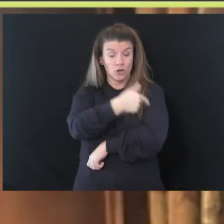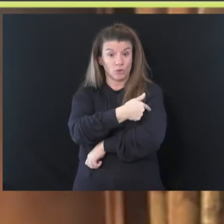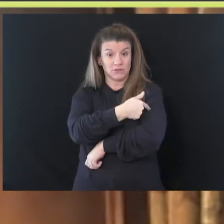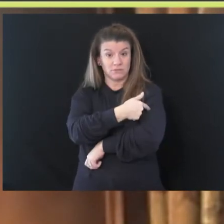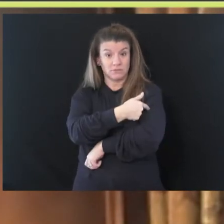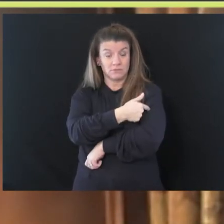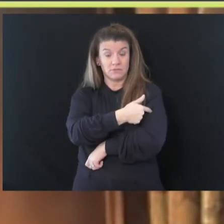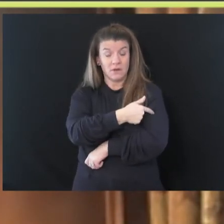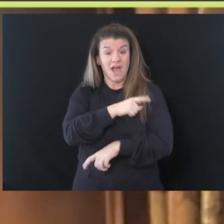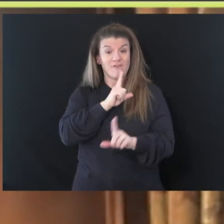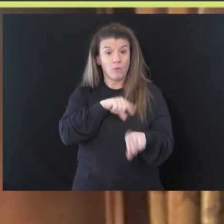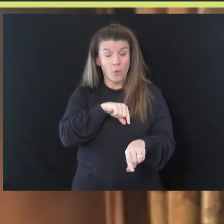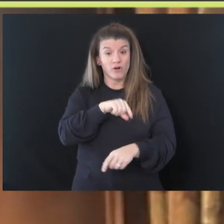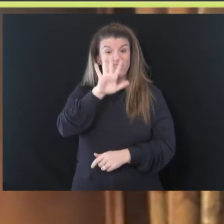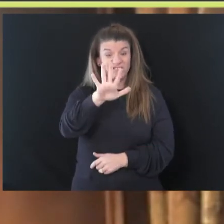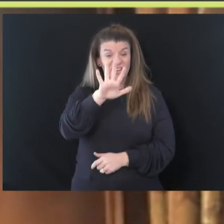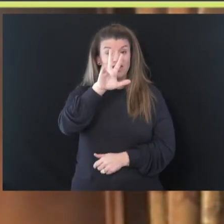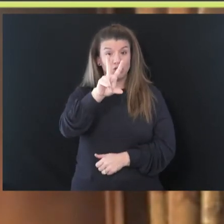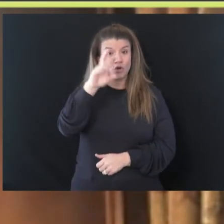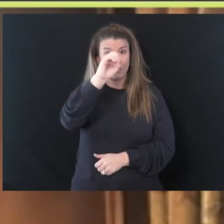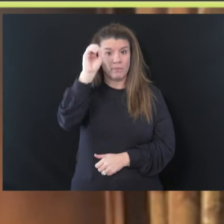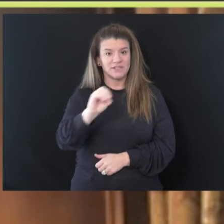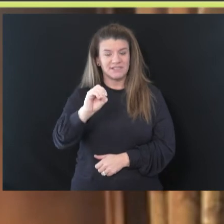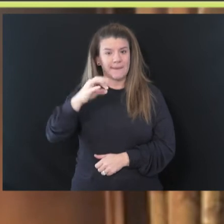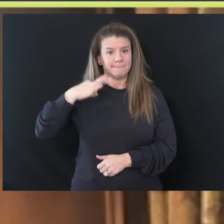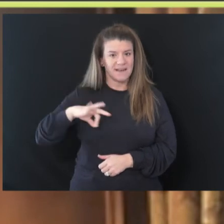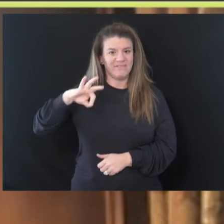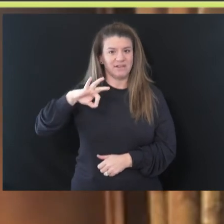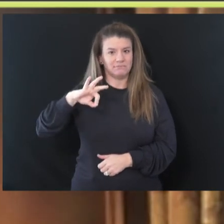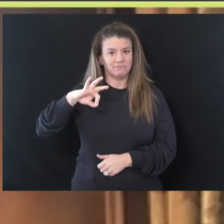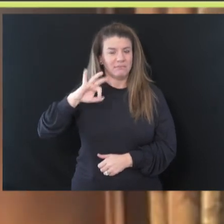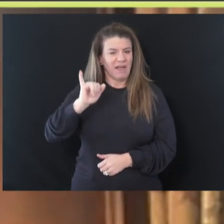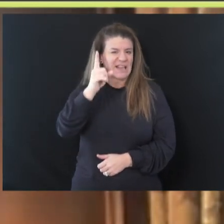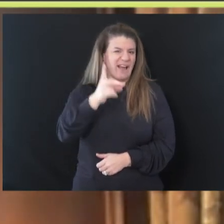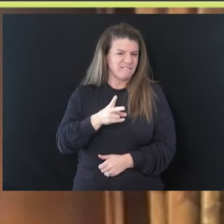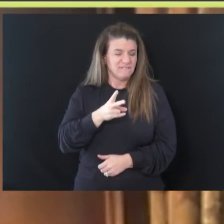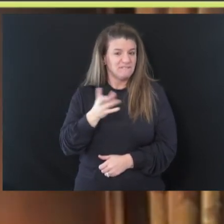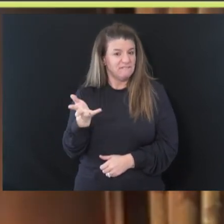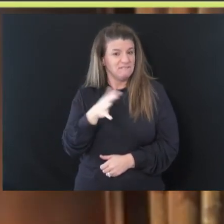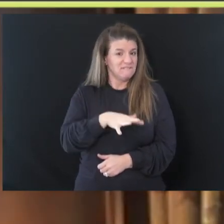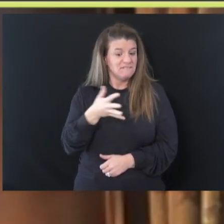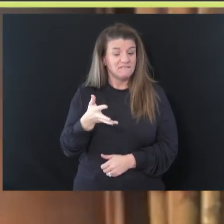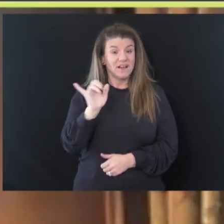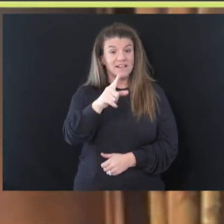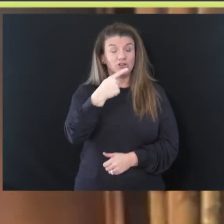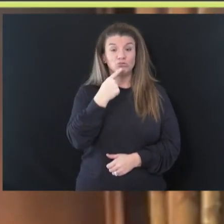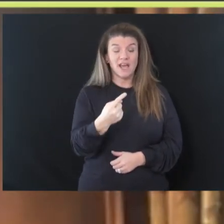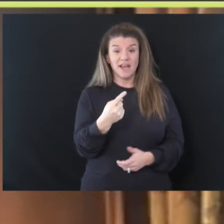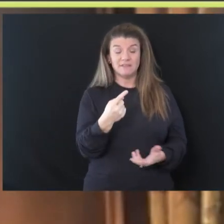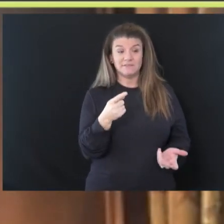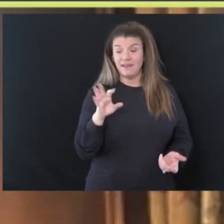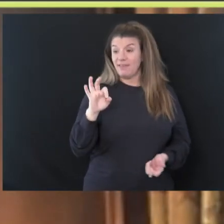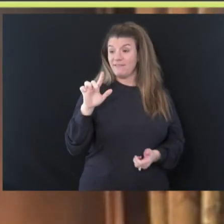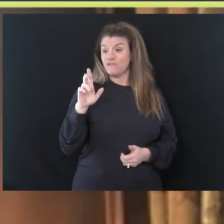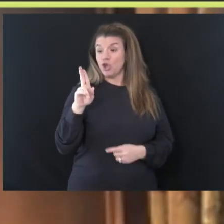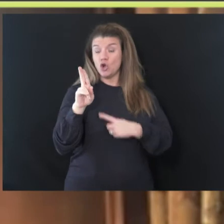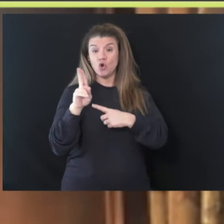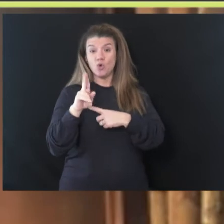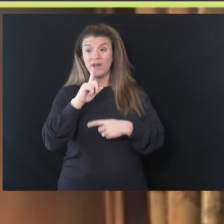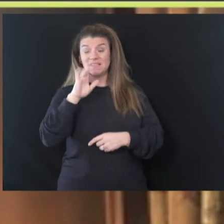a reported 52% benefit rate, which is half and half. And as you said, the flu vaccine is